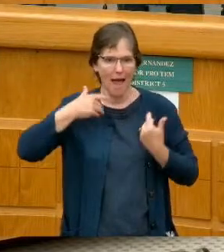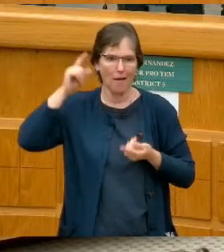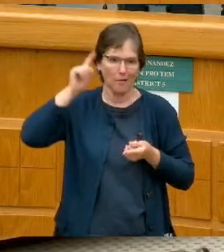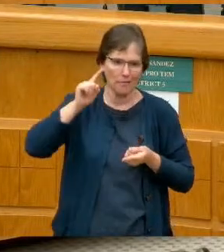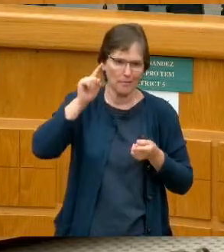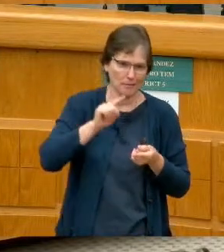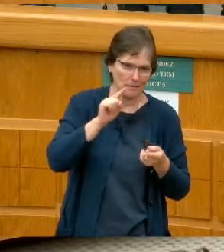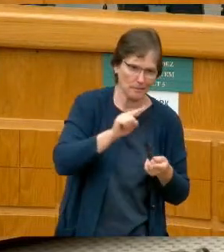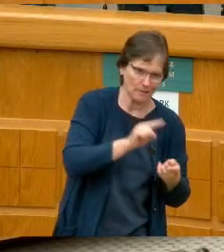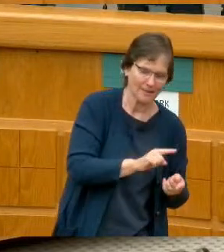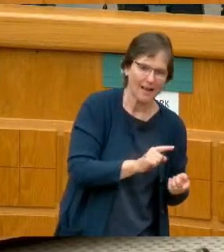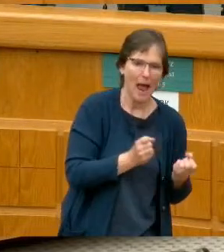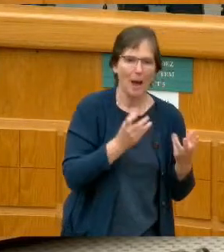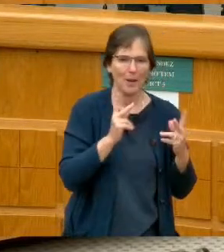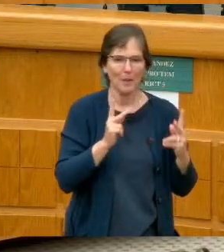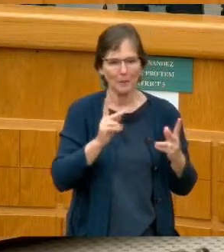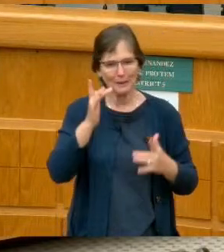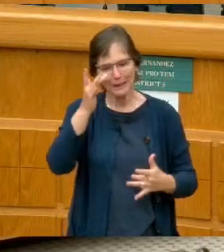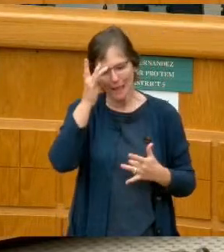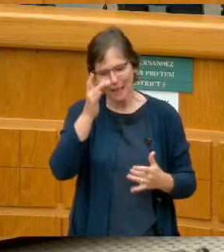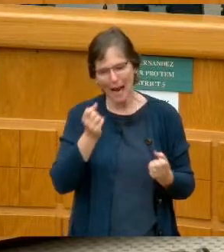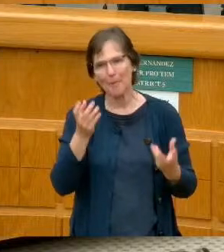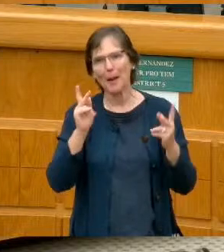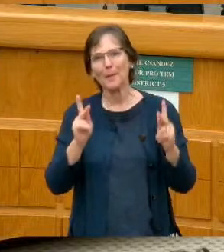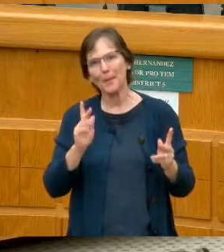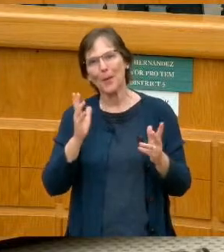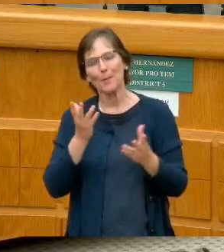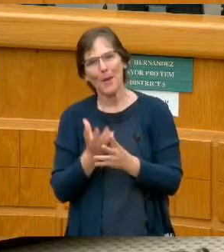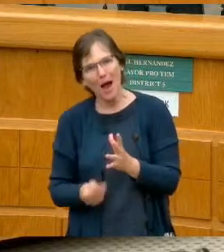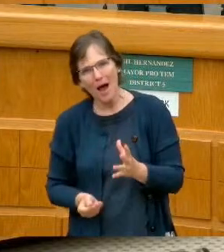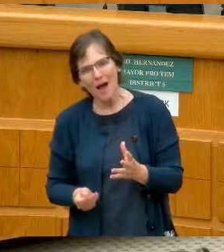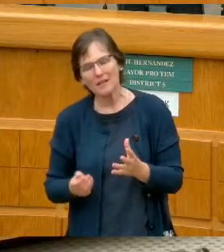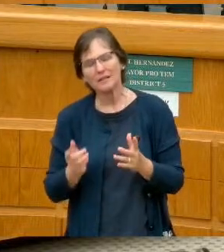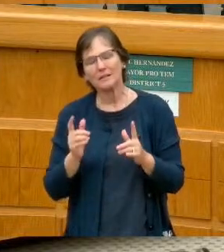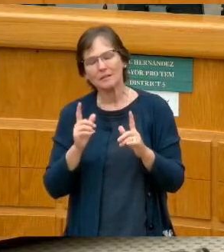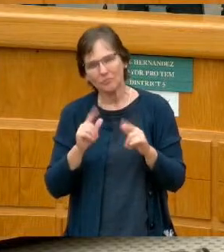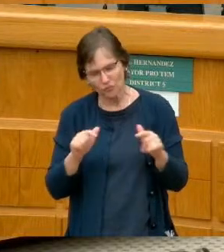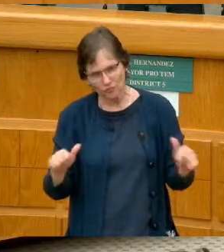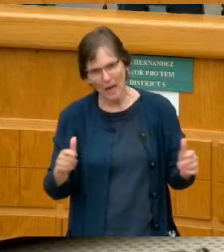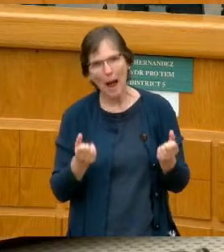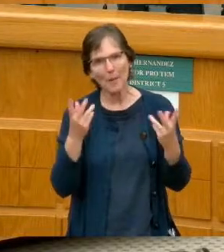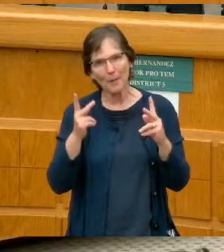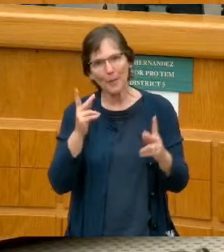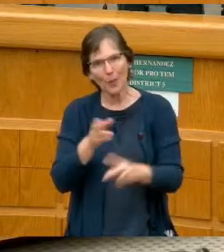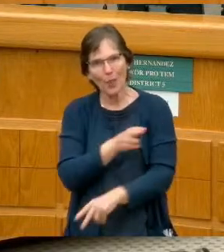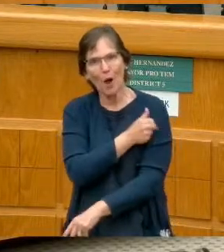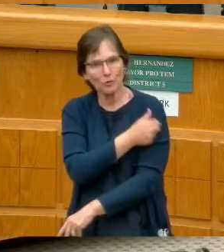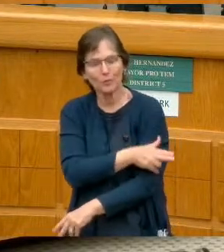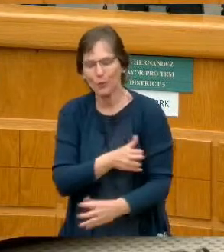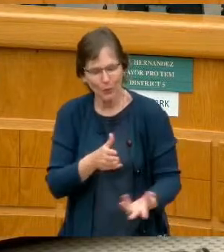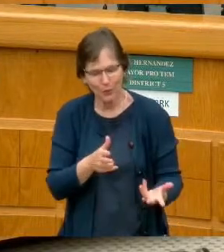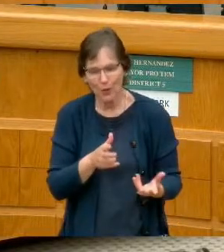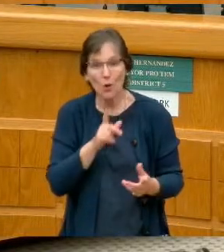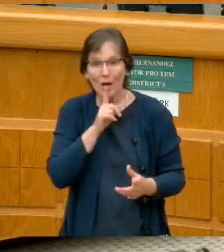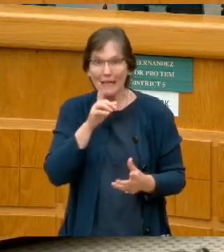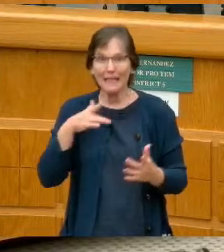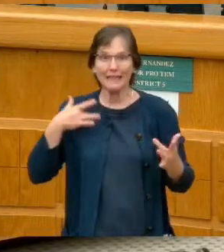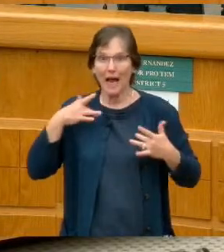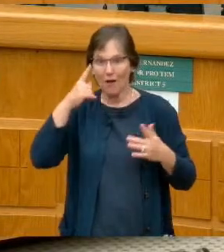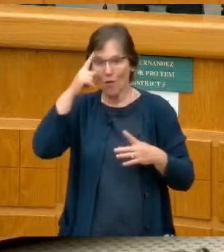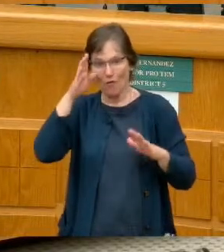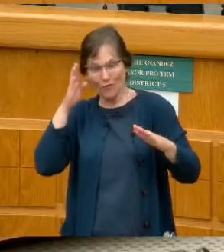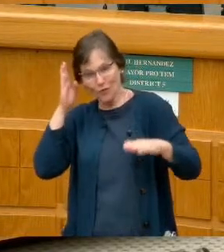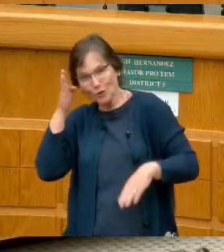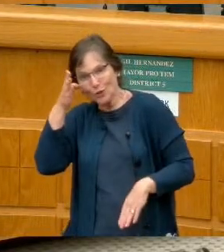us, because I think the whole community will be really excited one of these days when they hit that zero.